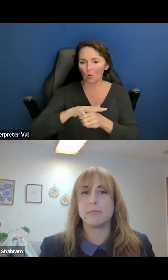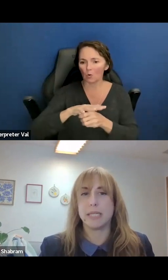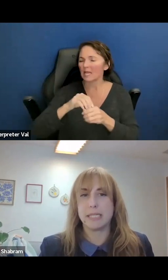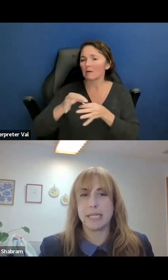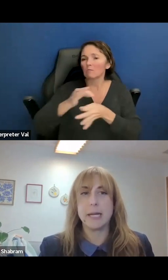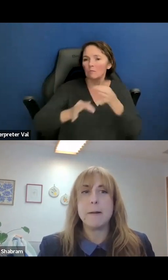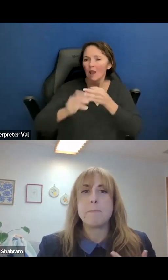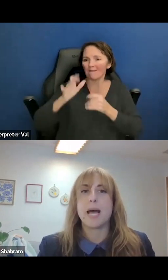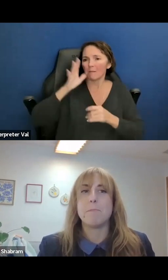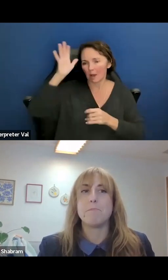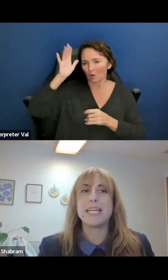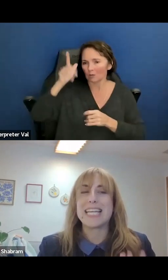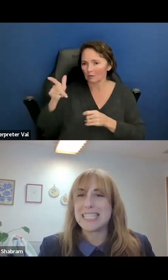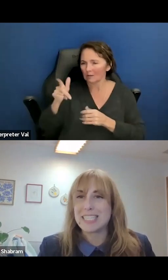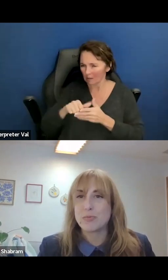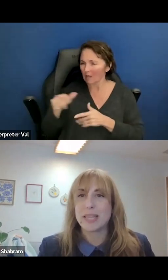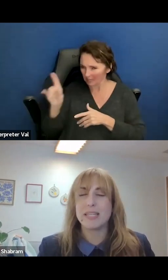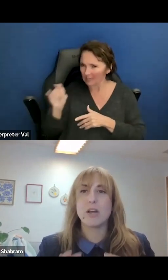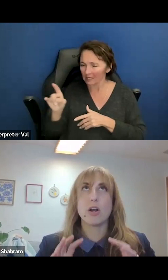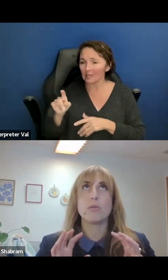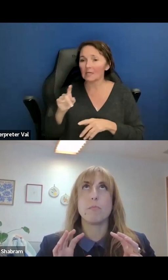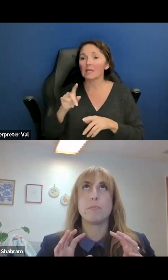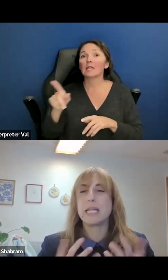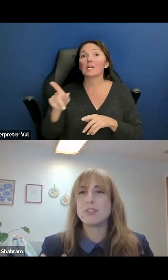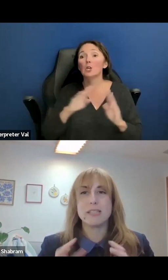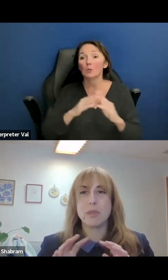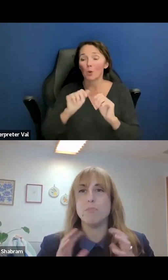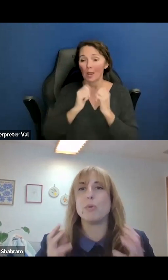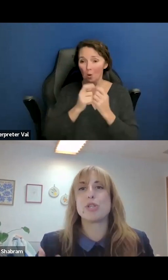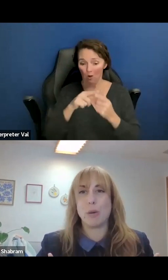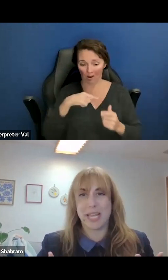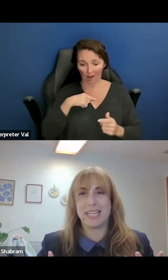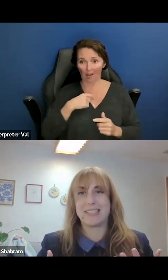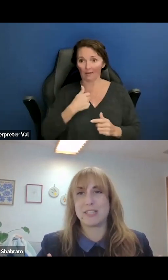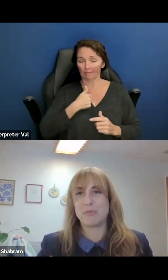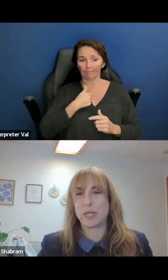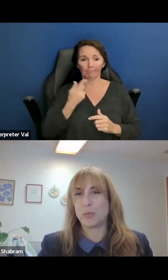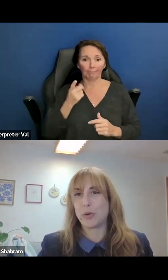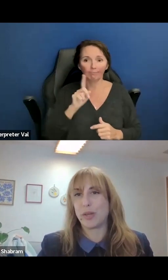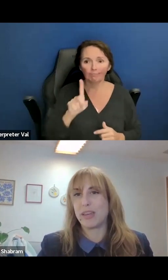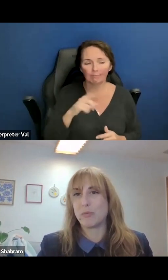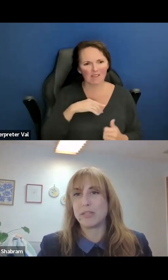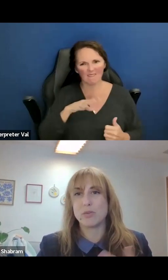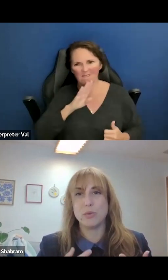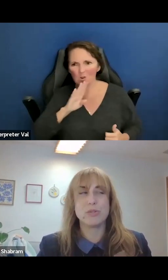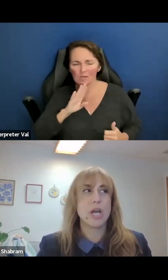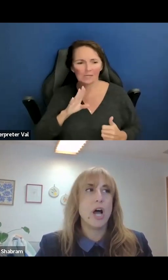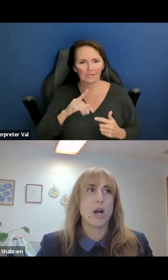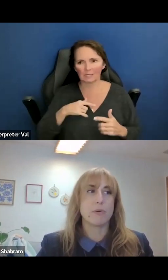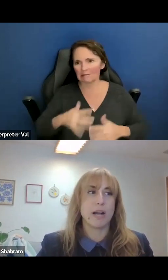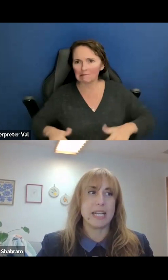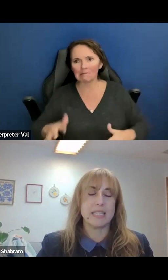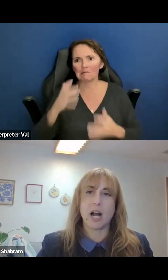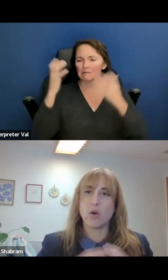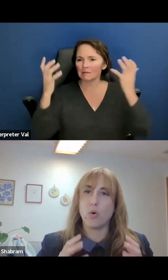want it to be easy, but it isn't, right? These are potentially some of the most complicated systems we could work within, right? Schools